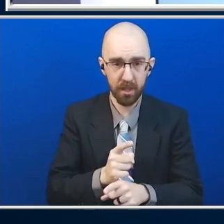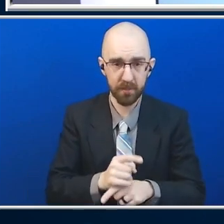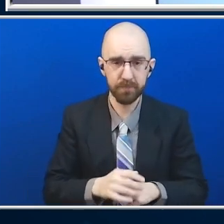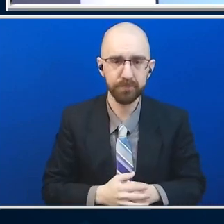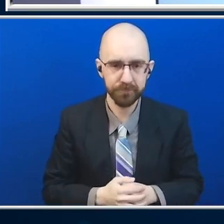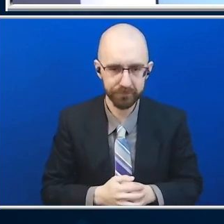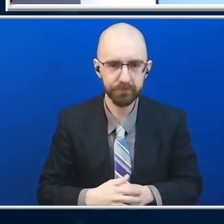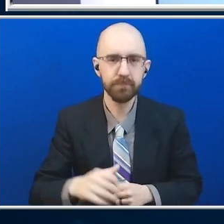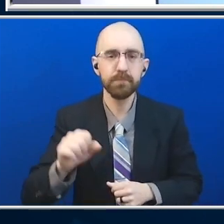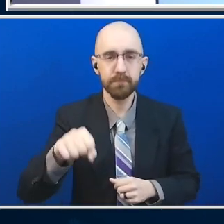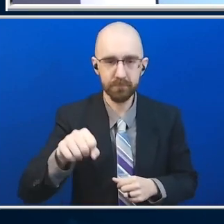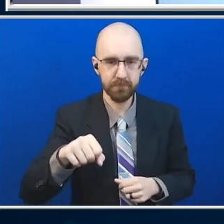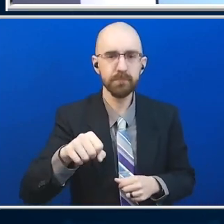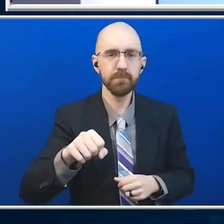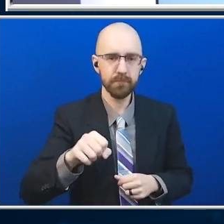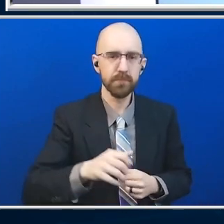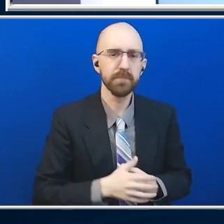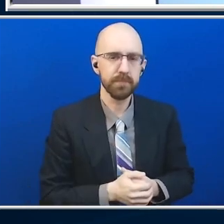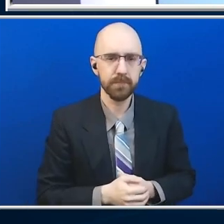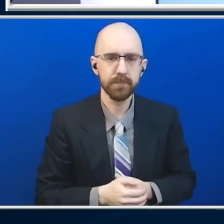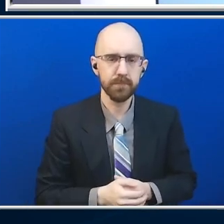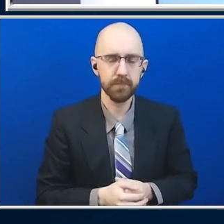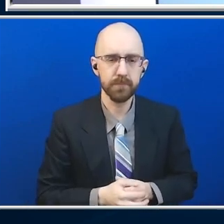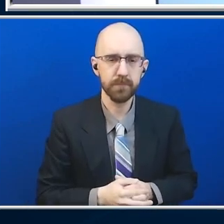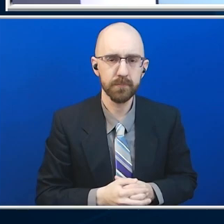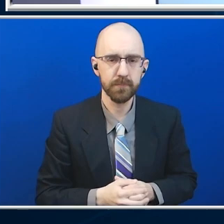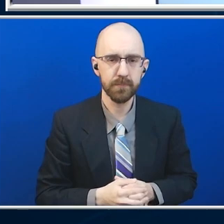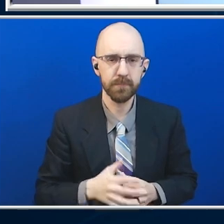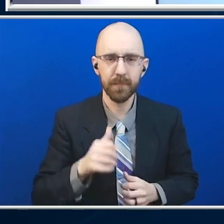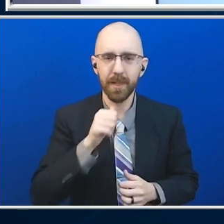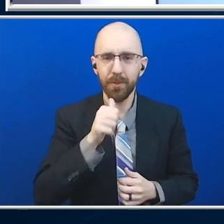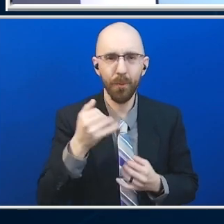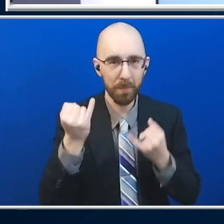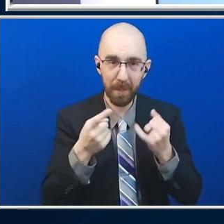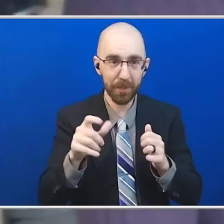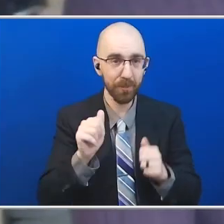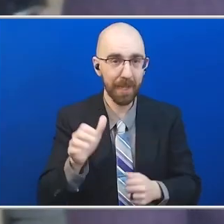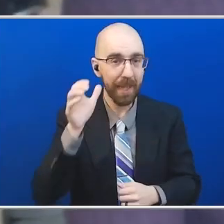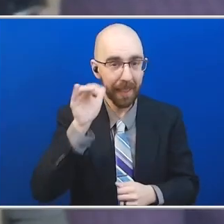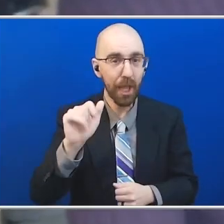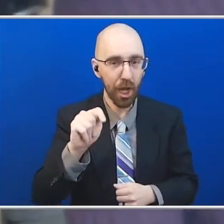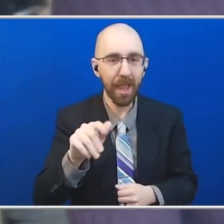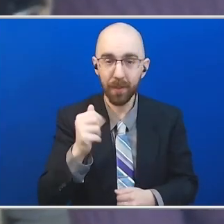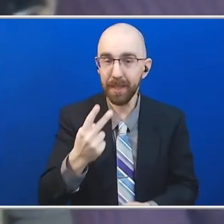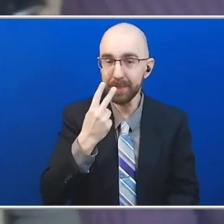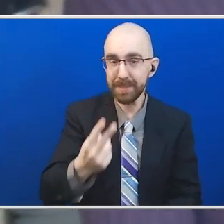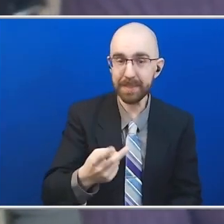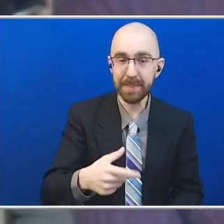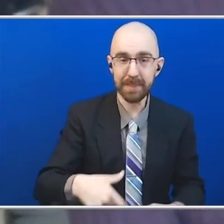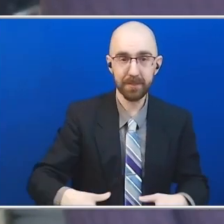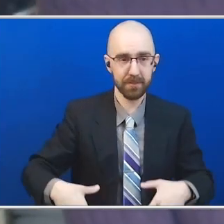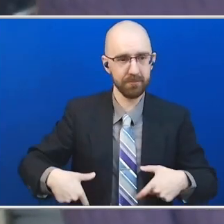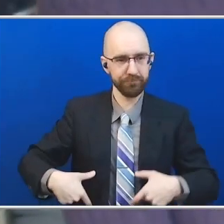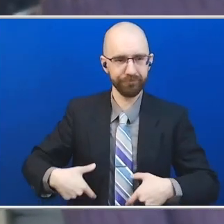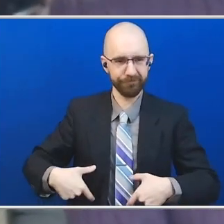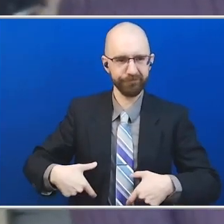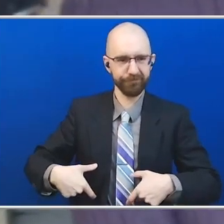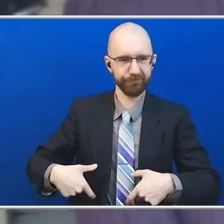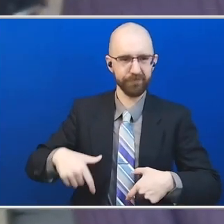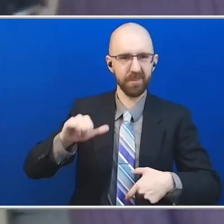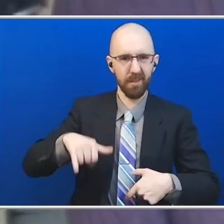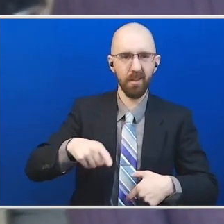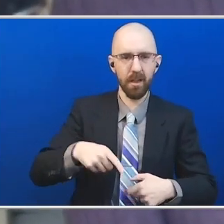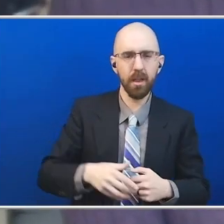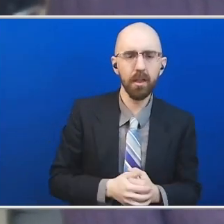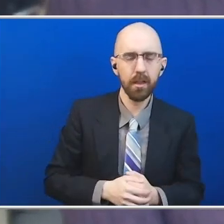Yes. I don't imagine you can hear it. You can see it though. But it looks